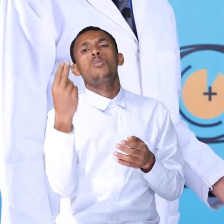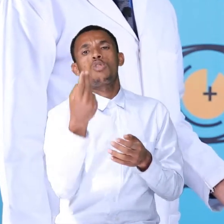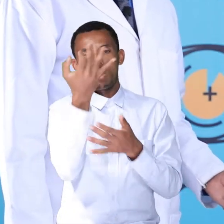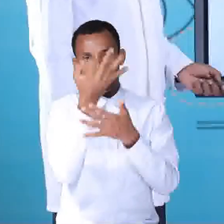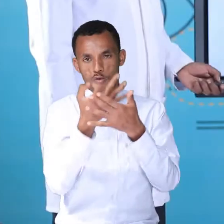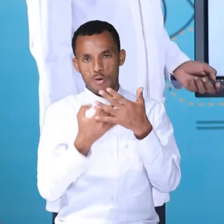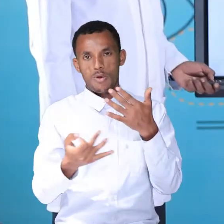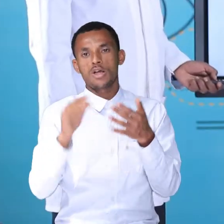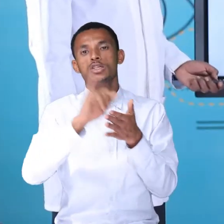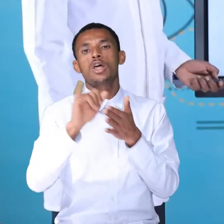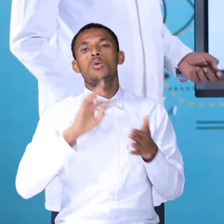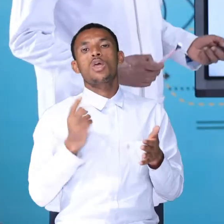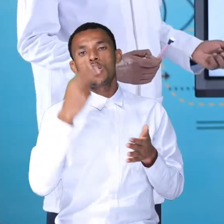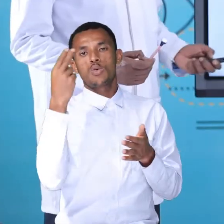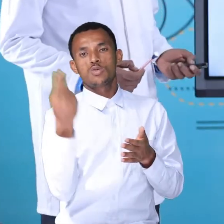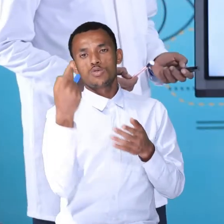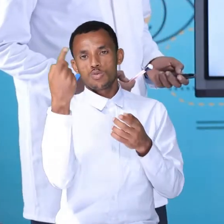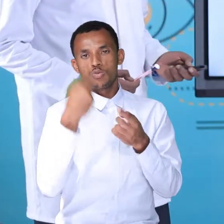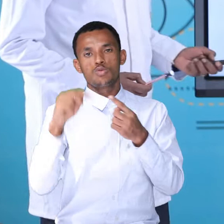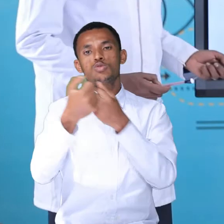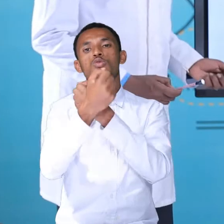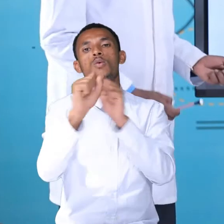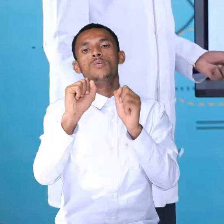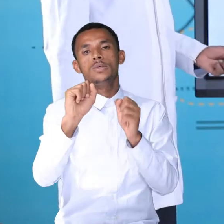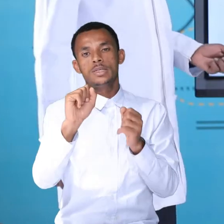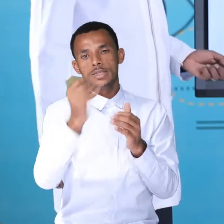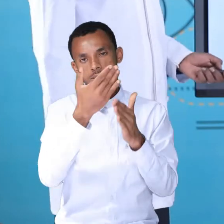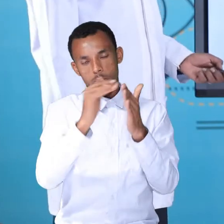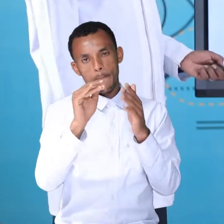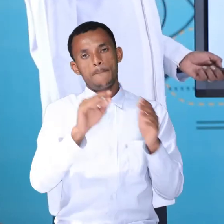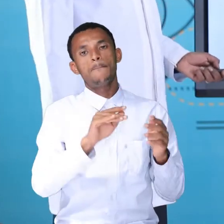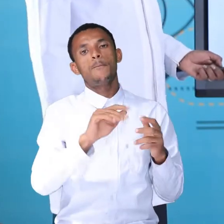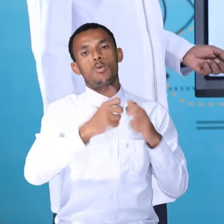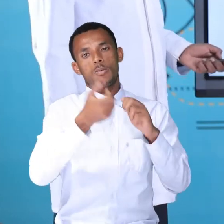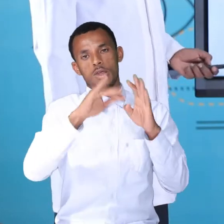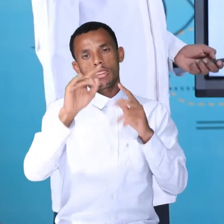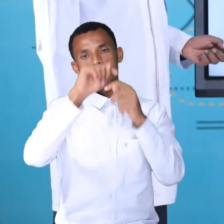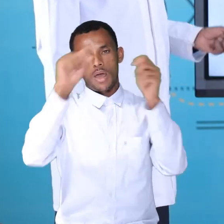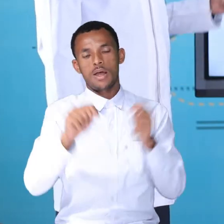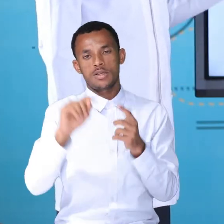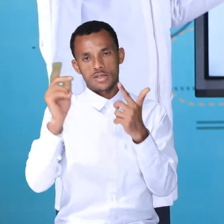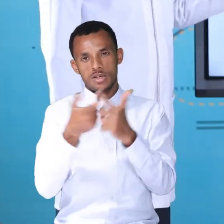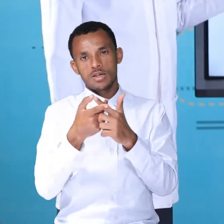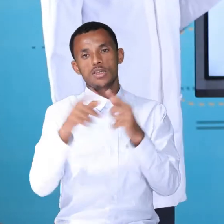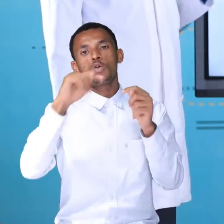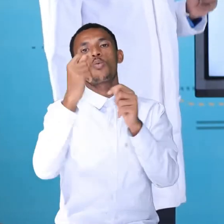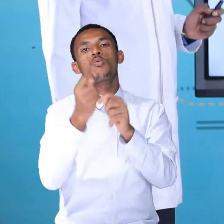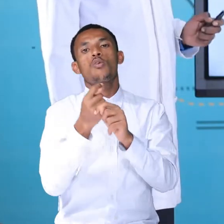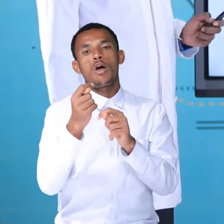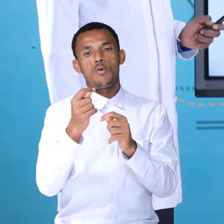formula that we are going to use to solve some problems in triangles. Second one,